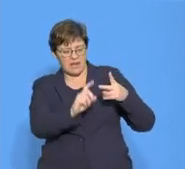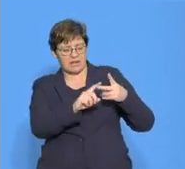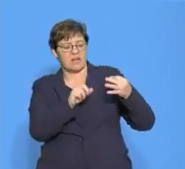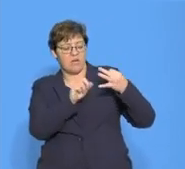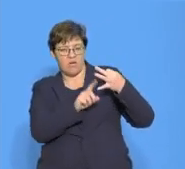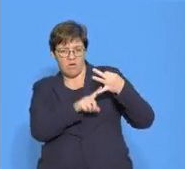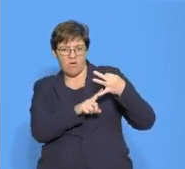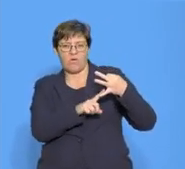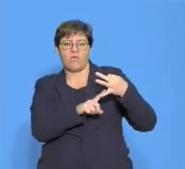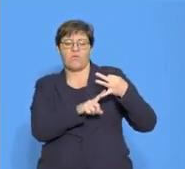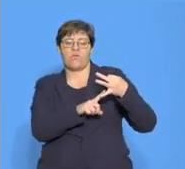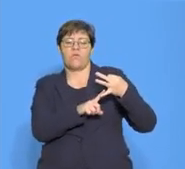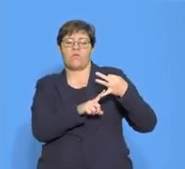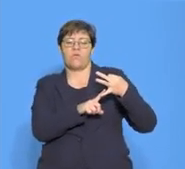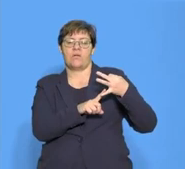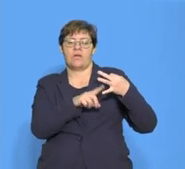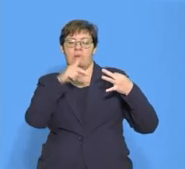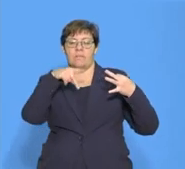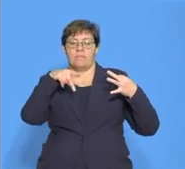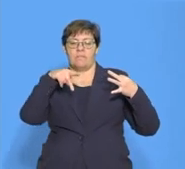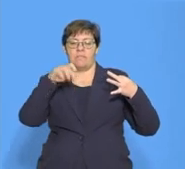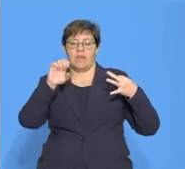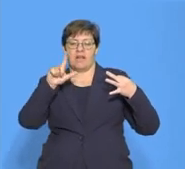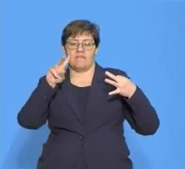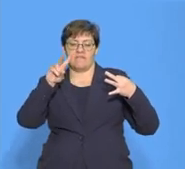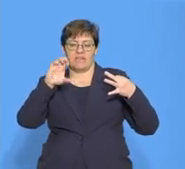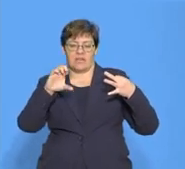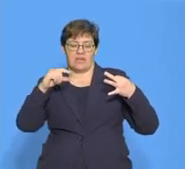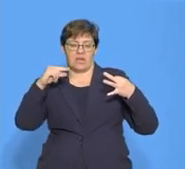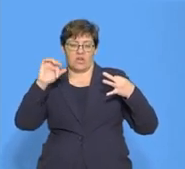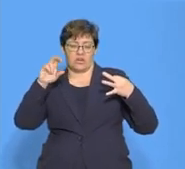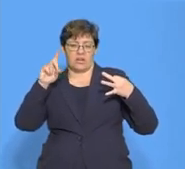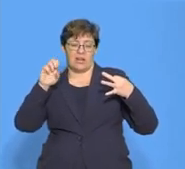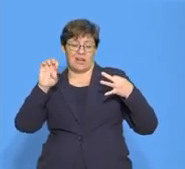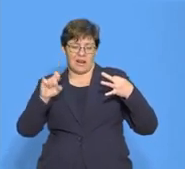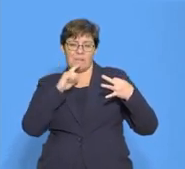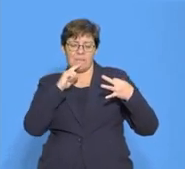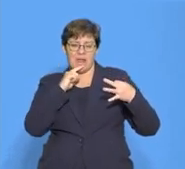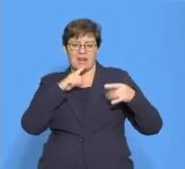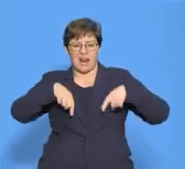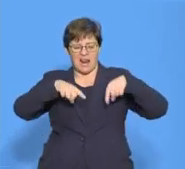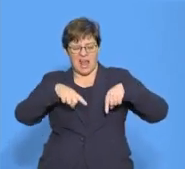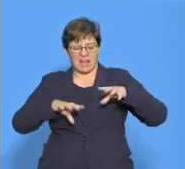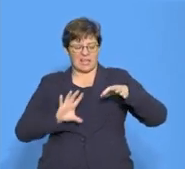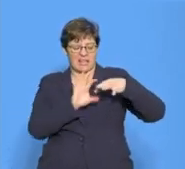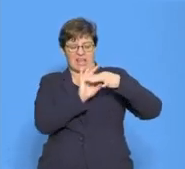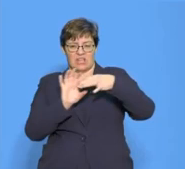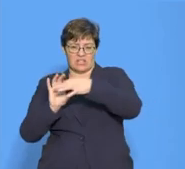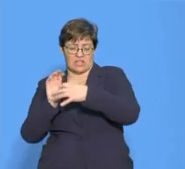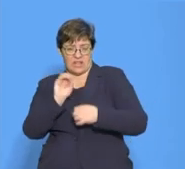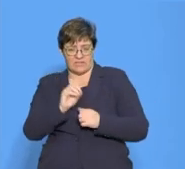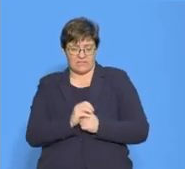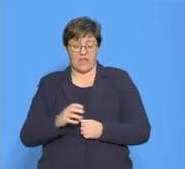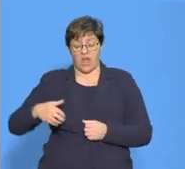spine. Now we're going to have a look at the difference in the pelvic girdle. And that is the attachment to which our lower limbs